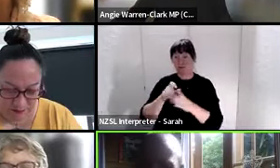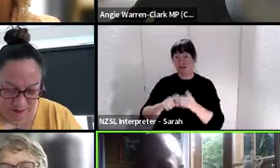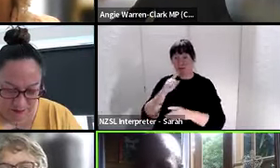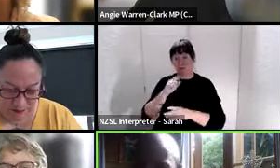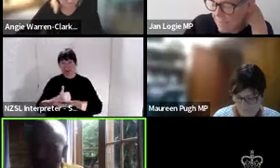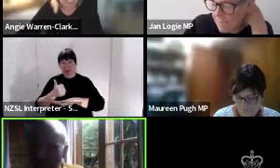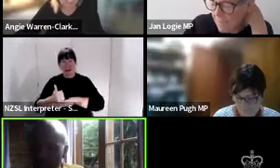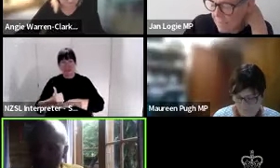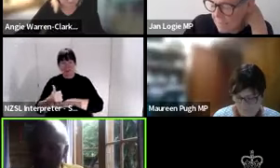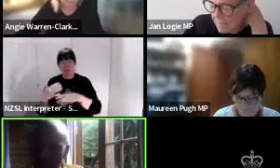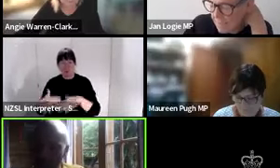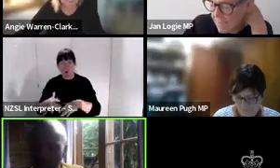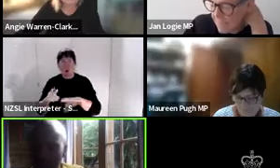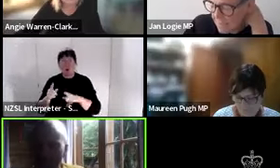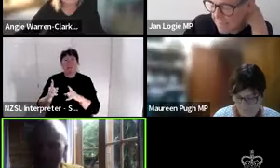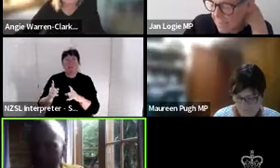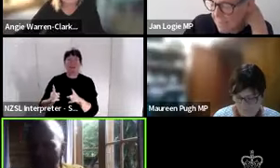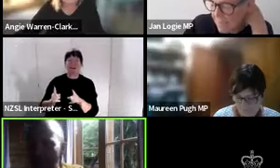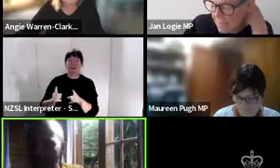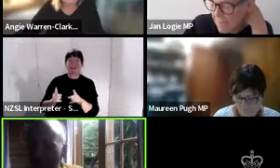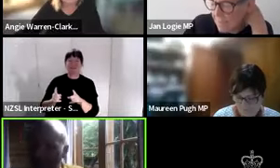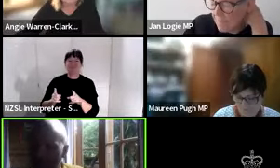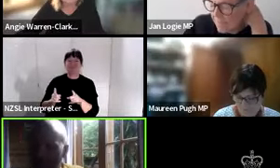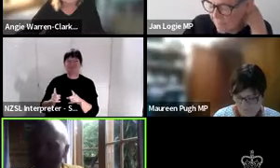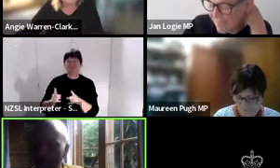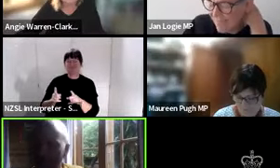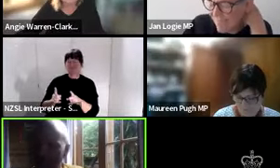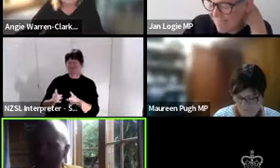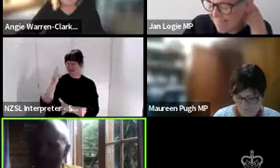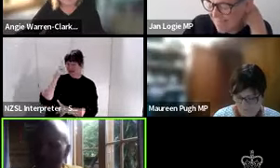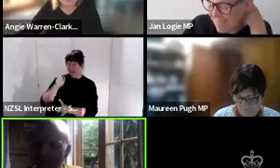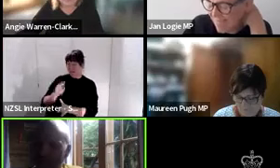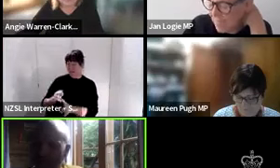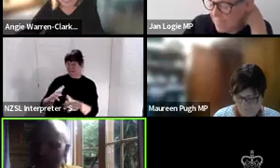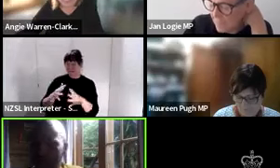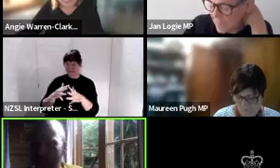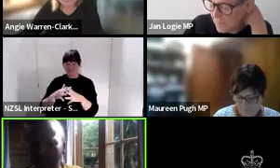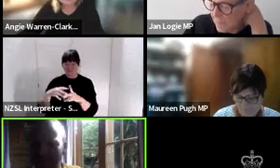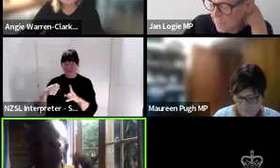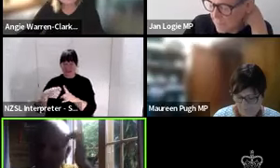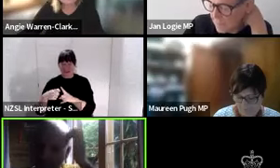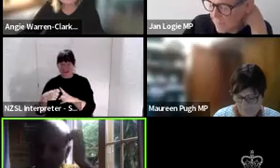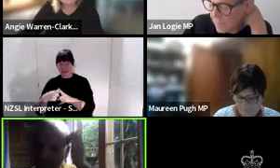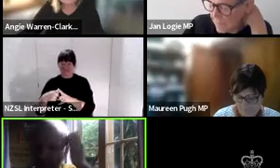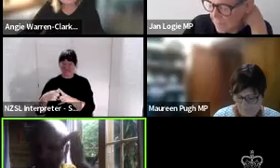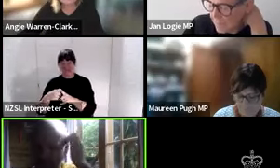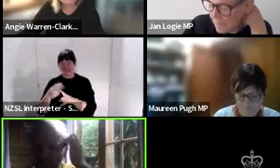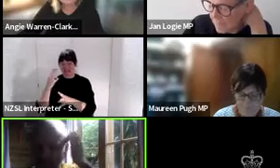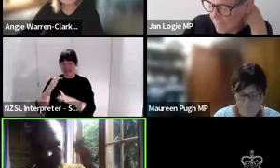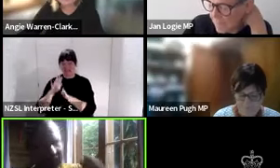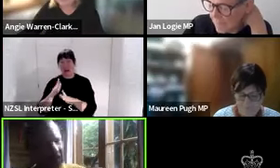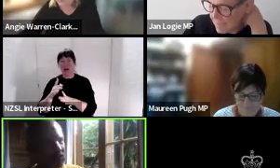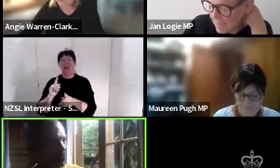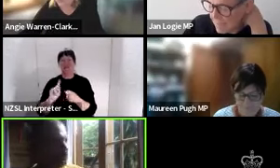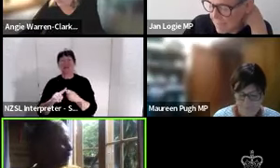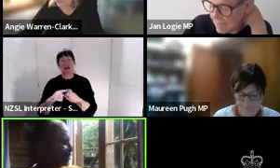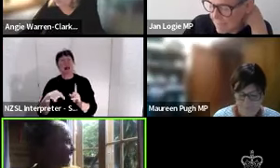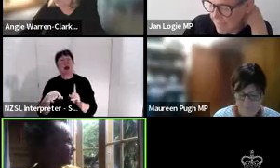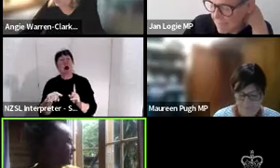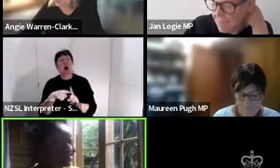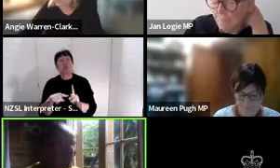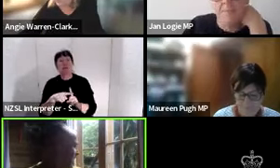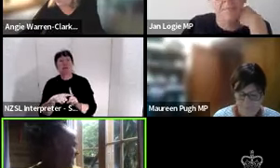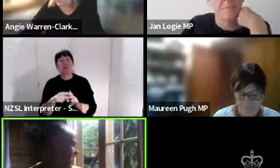was slightly underwhelmed at the name of it, but still very optimistic that we'd actually begin to see some